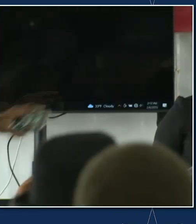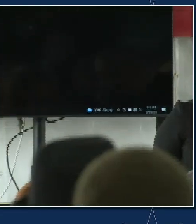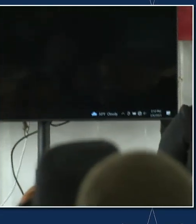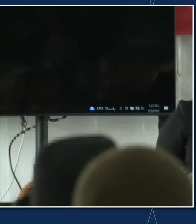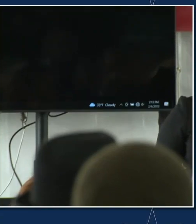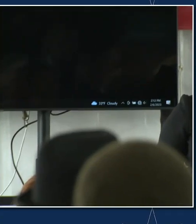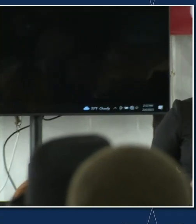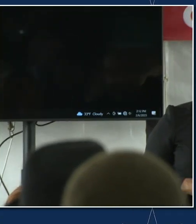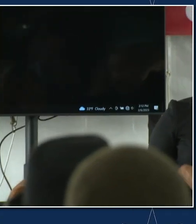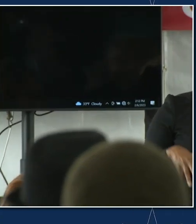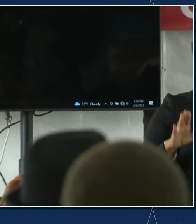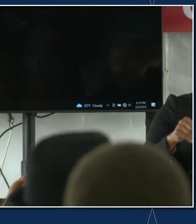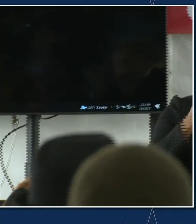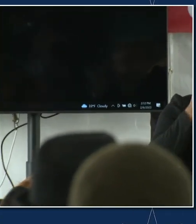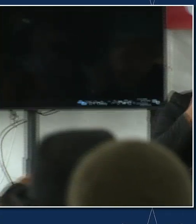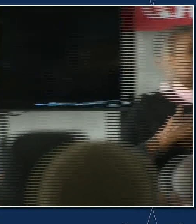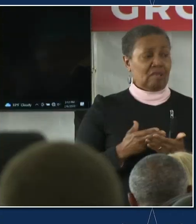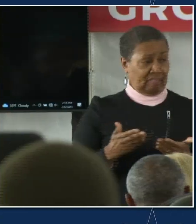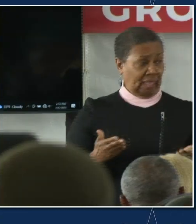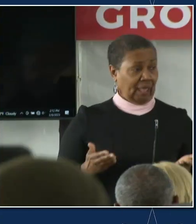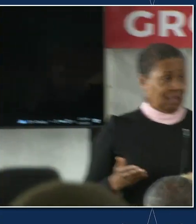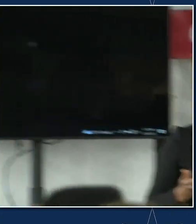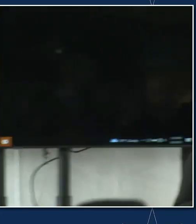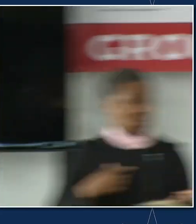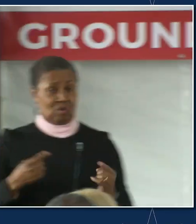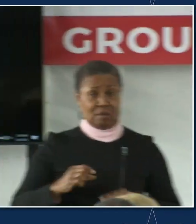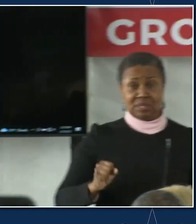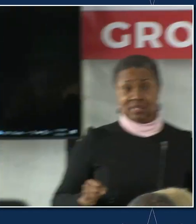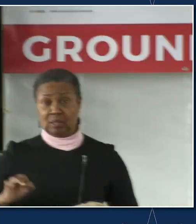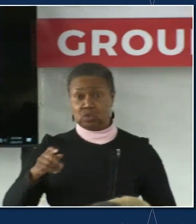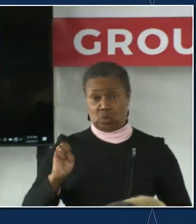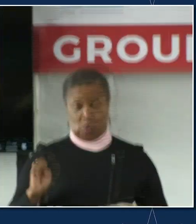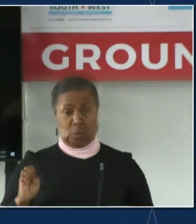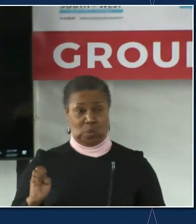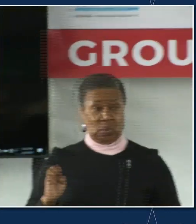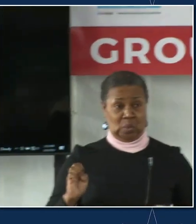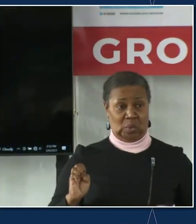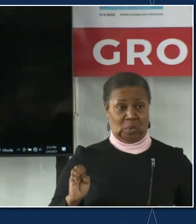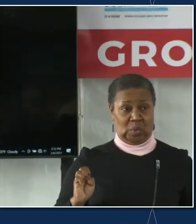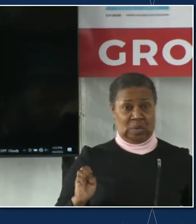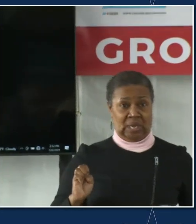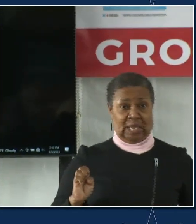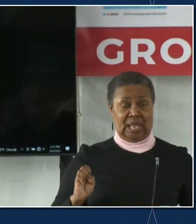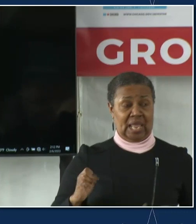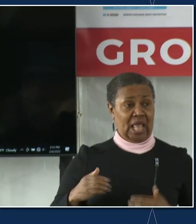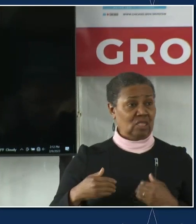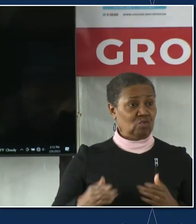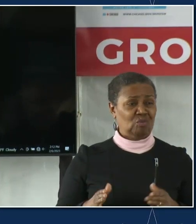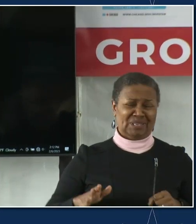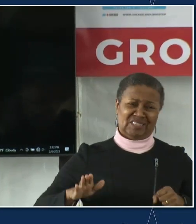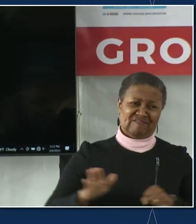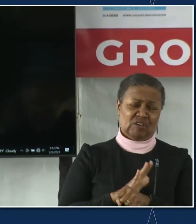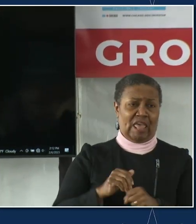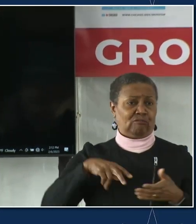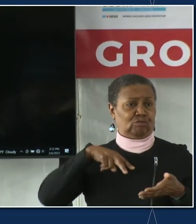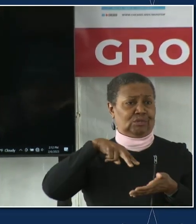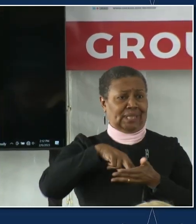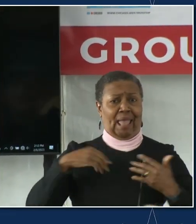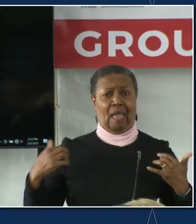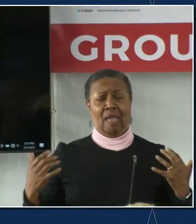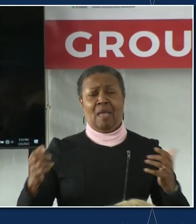You know, it's a good thing when you come to South Shore and it's standing room only, because